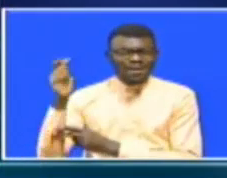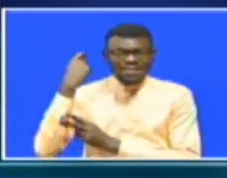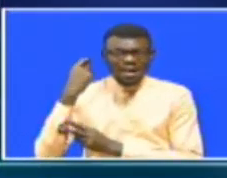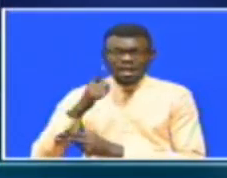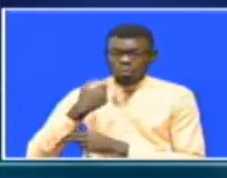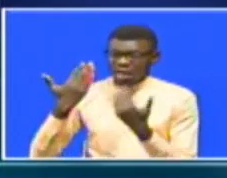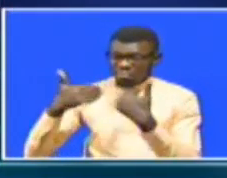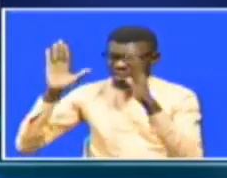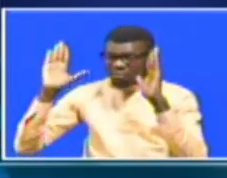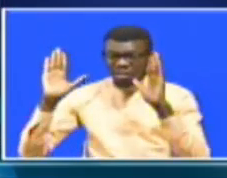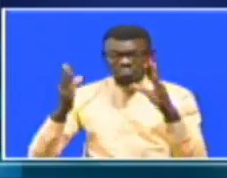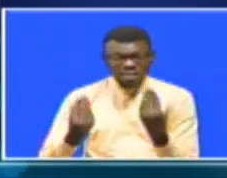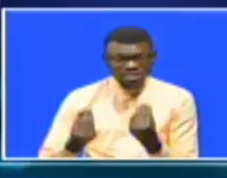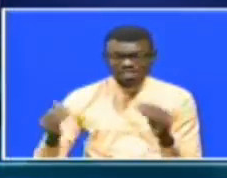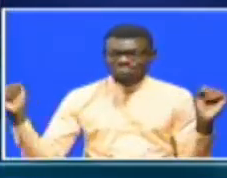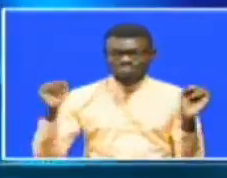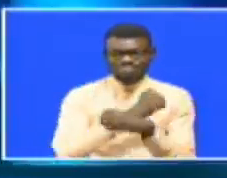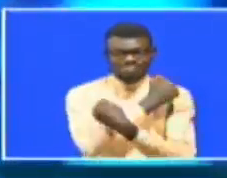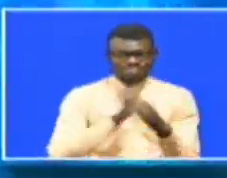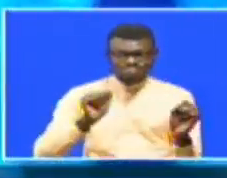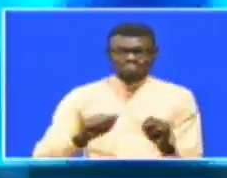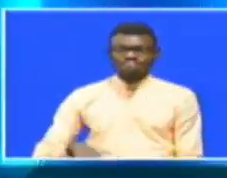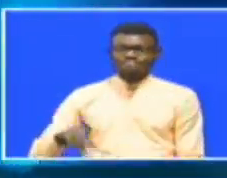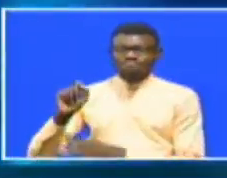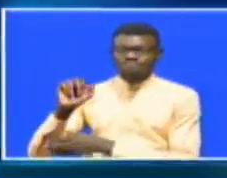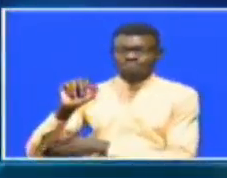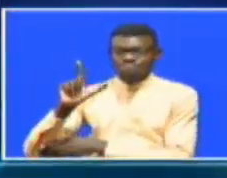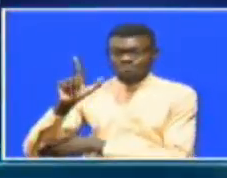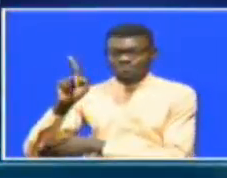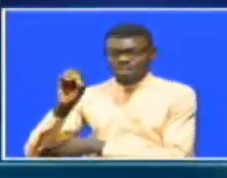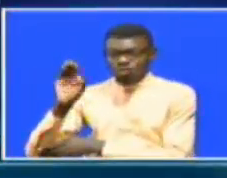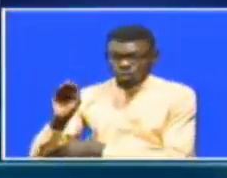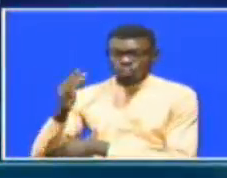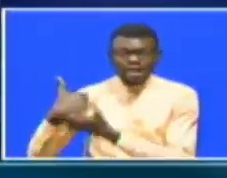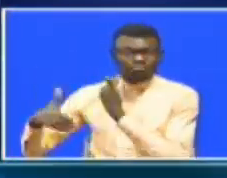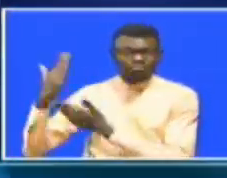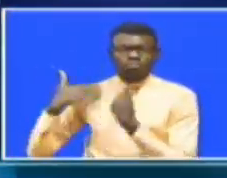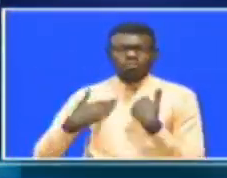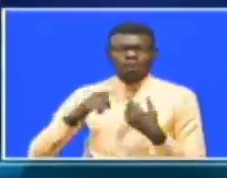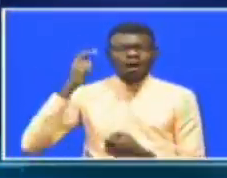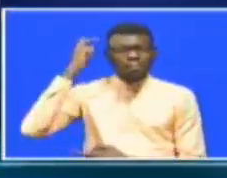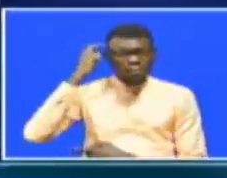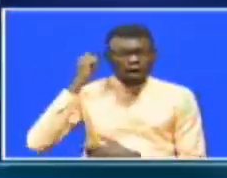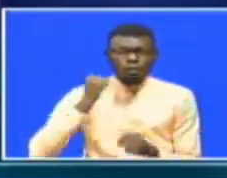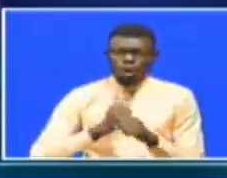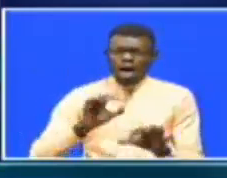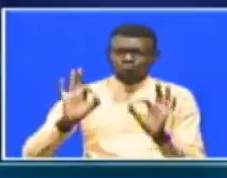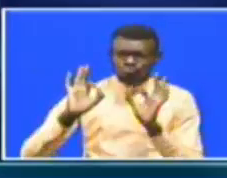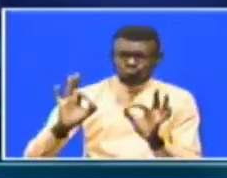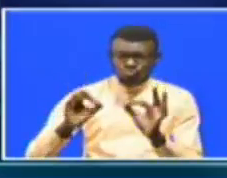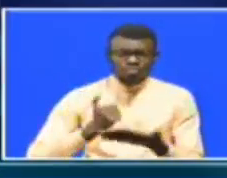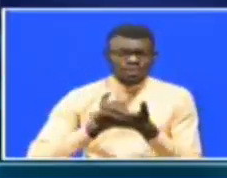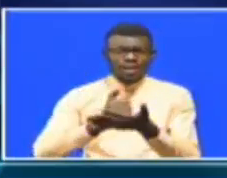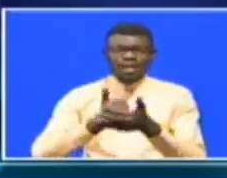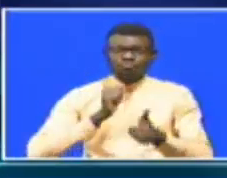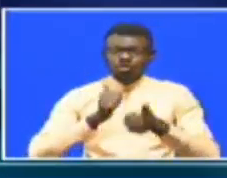not letting it go that easy. Telkom Orange will go down in the annals of history for their contribution to the growth of the sport in the country